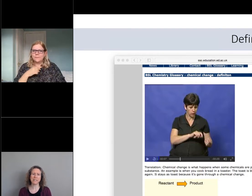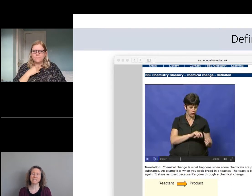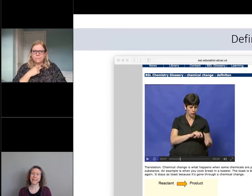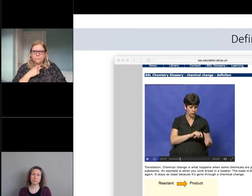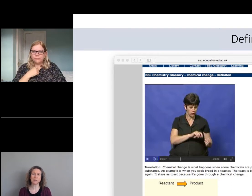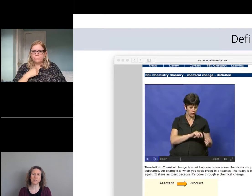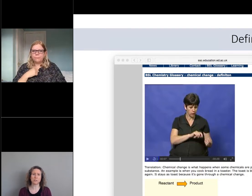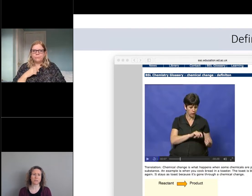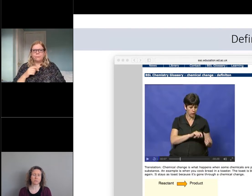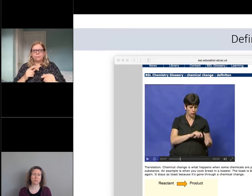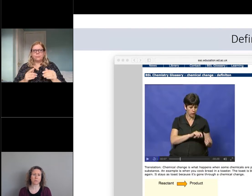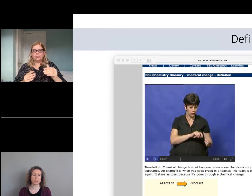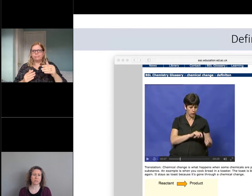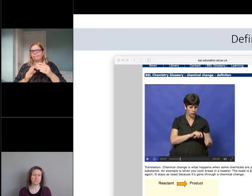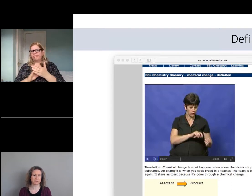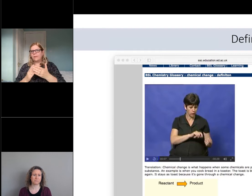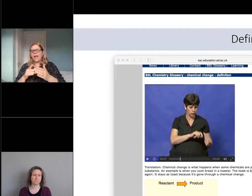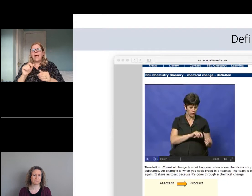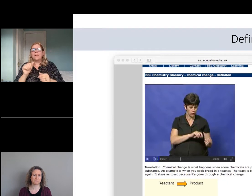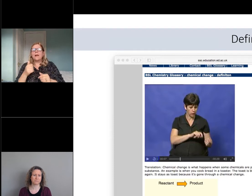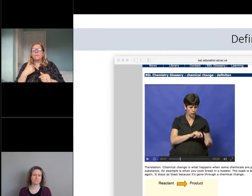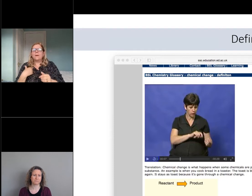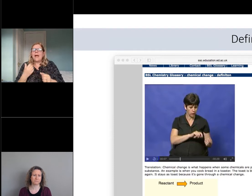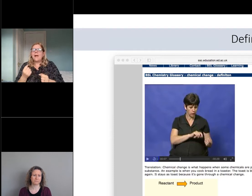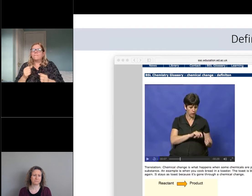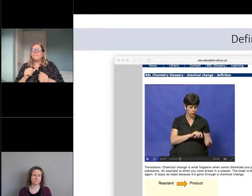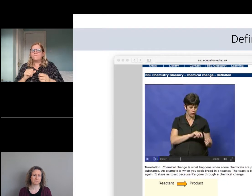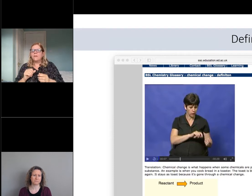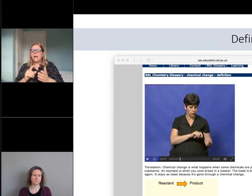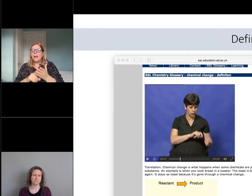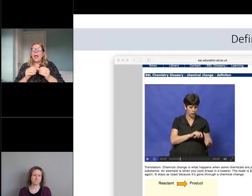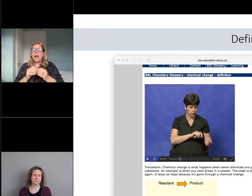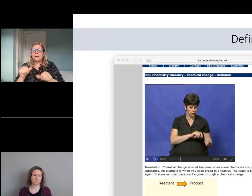And that means anyone can use this resource.